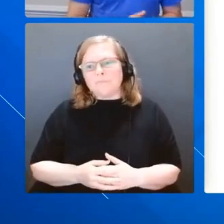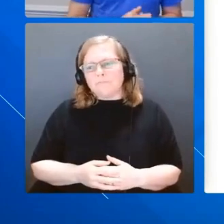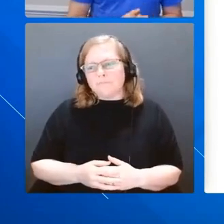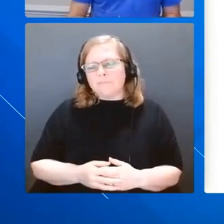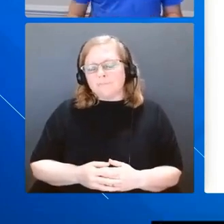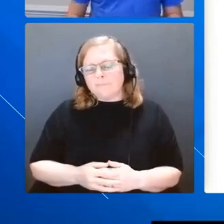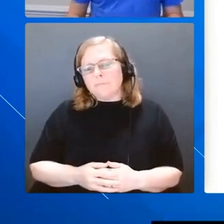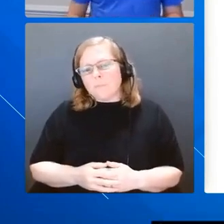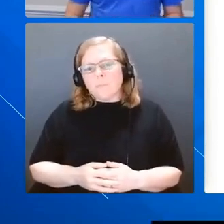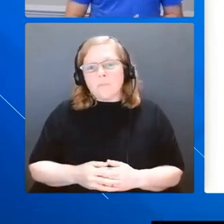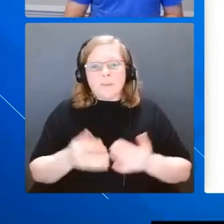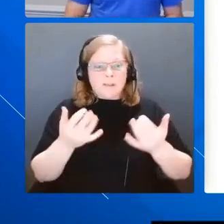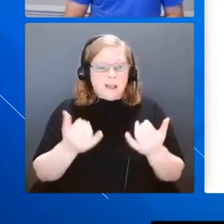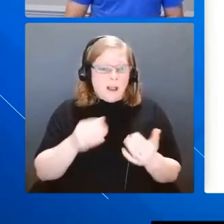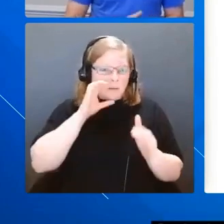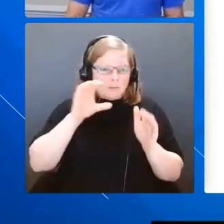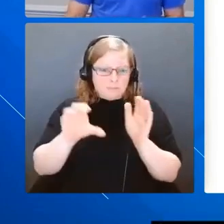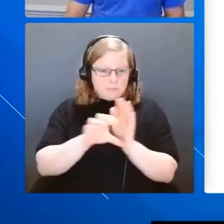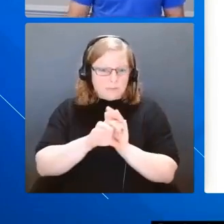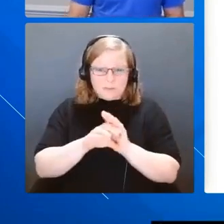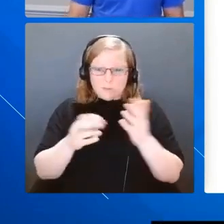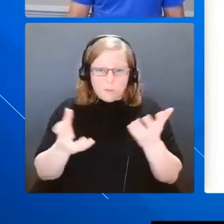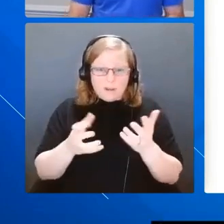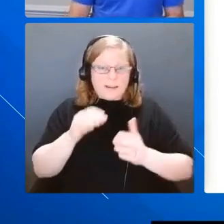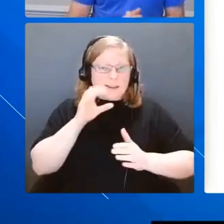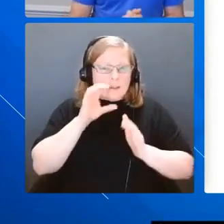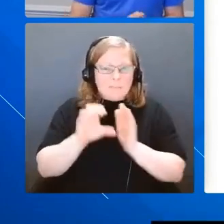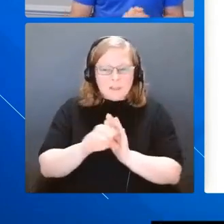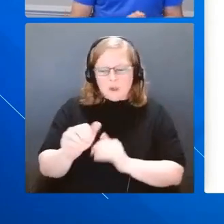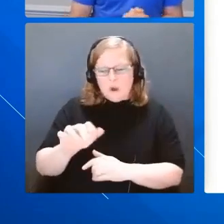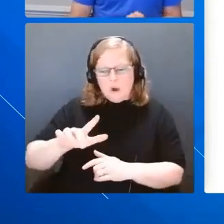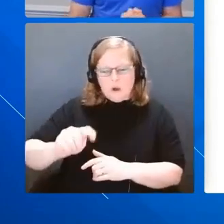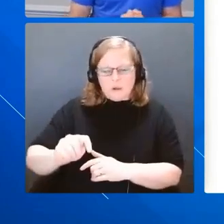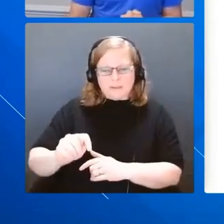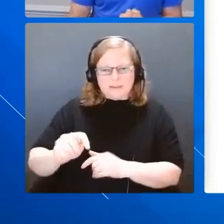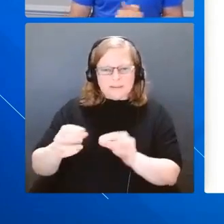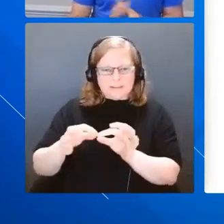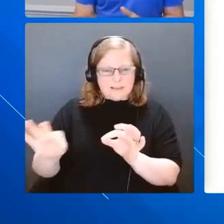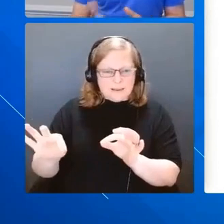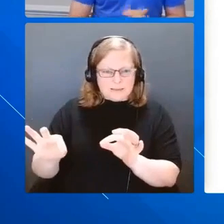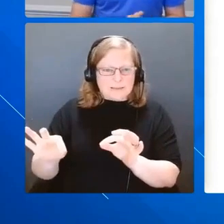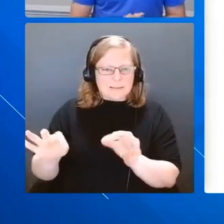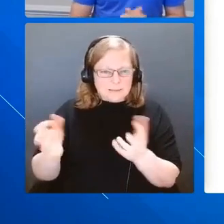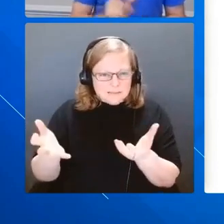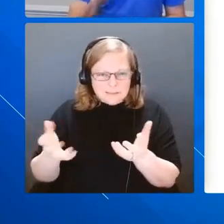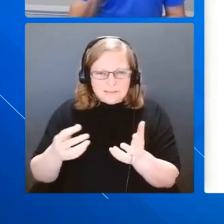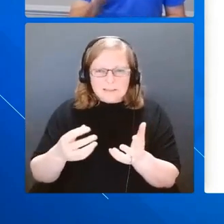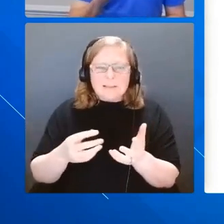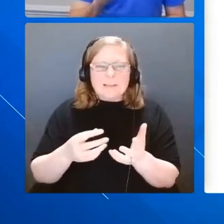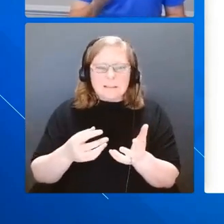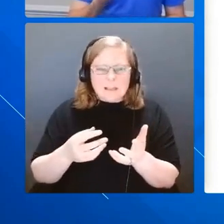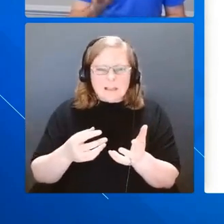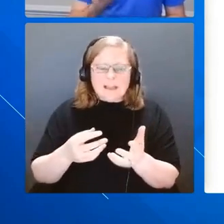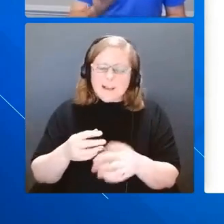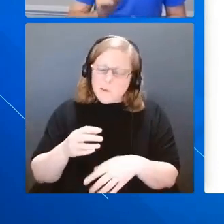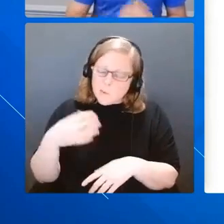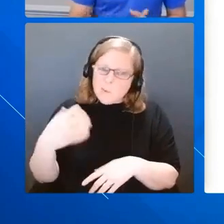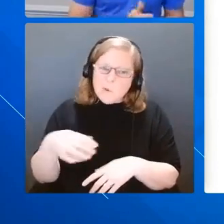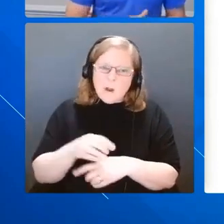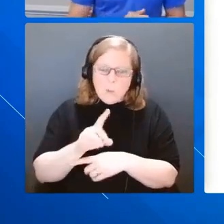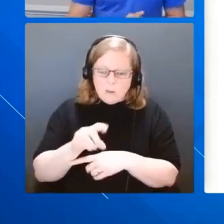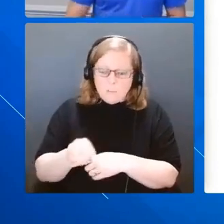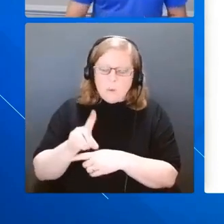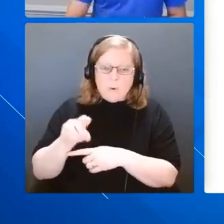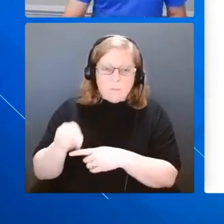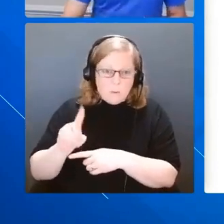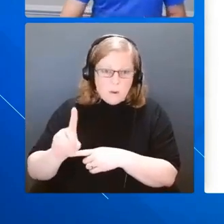So let's talk about images and something called image alt text. This is literally of those WCAG guidelines. This is 1.1.1. This is the